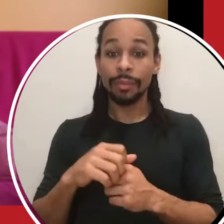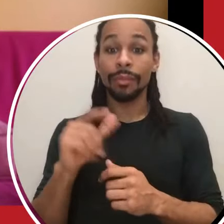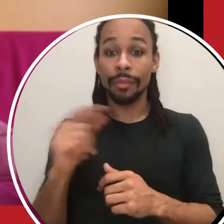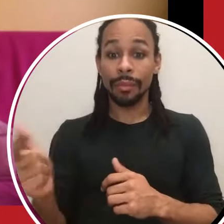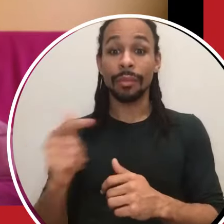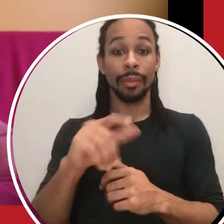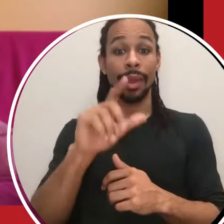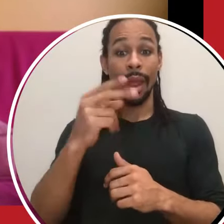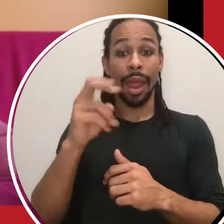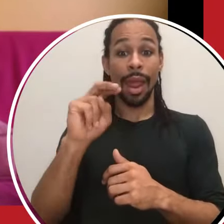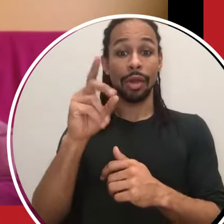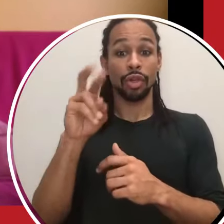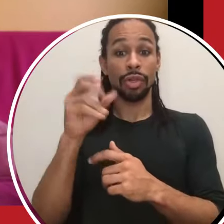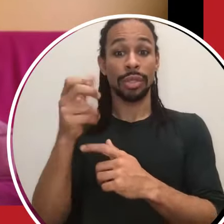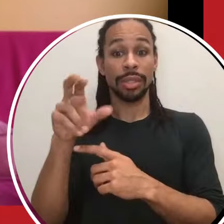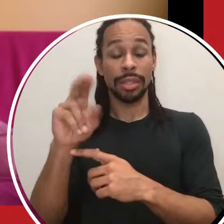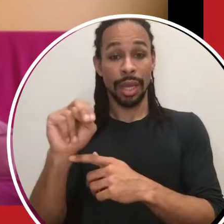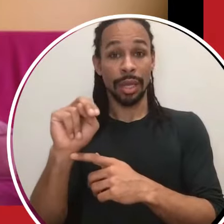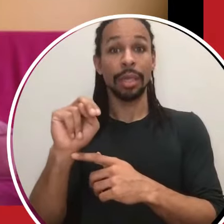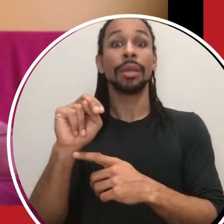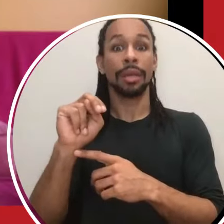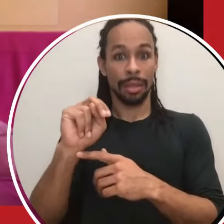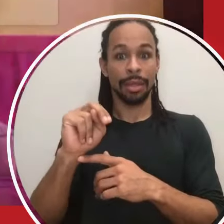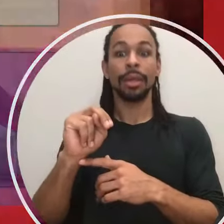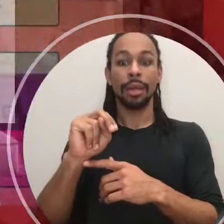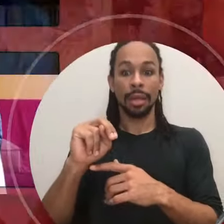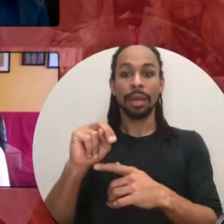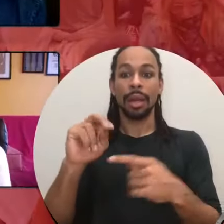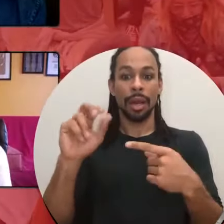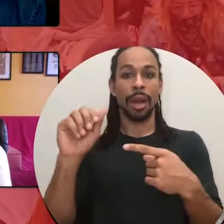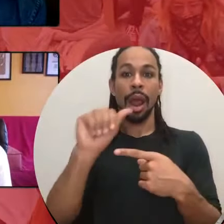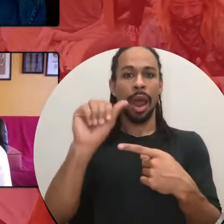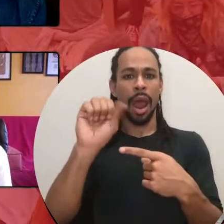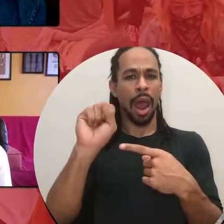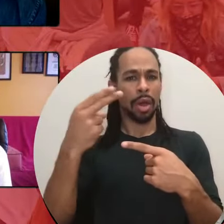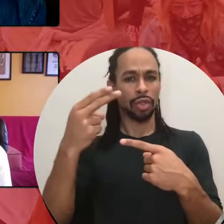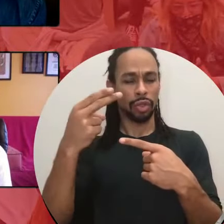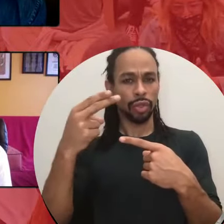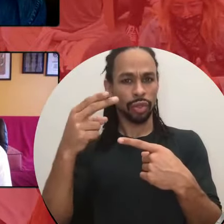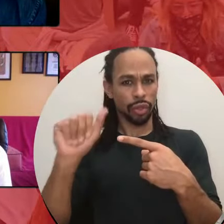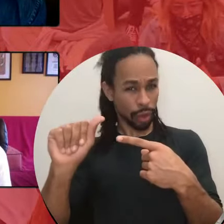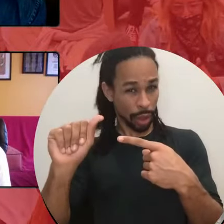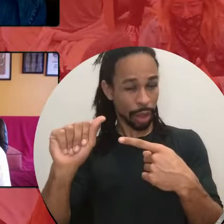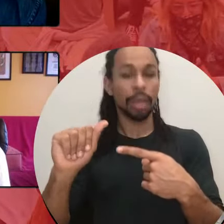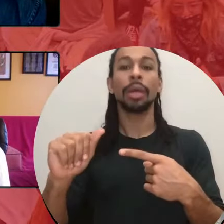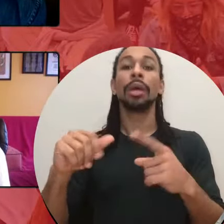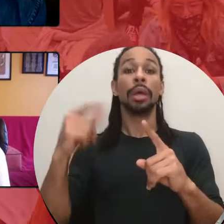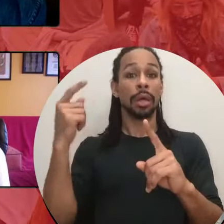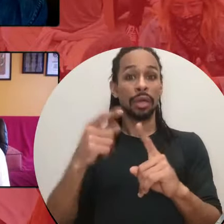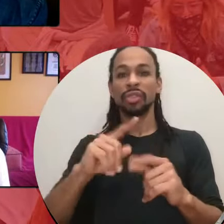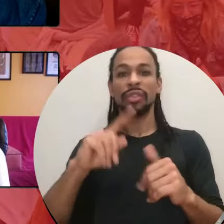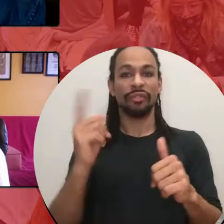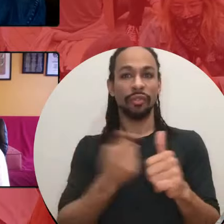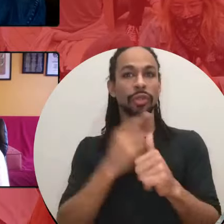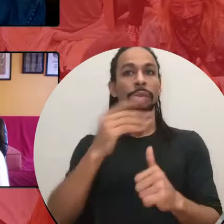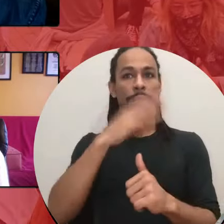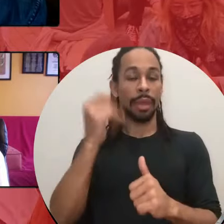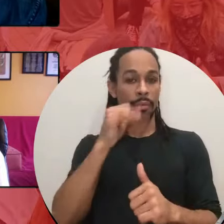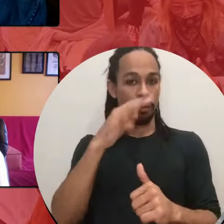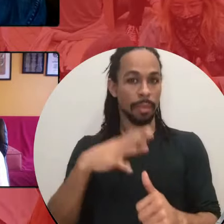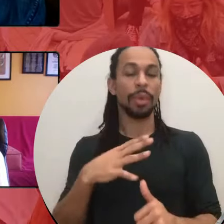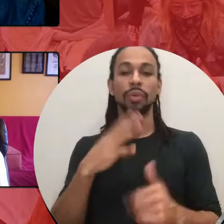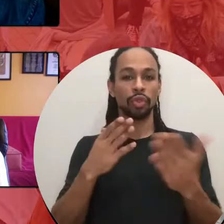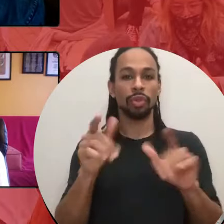the working class, born and raised in Southeast Tennessee. She is the first Black woman to serve as the co-executive director of